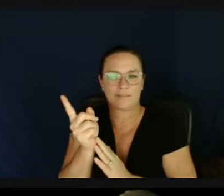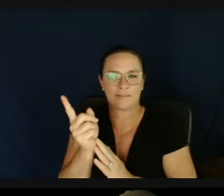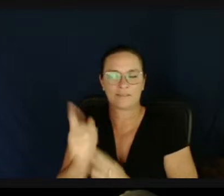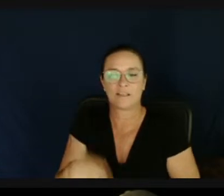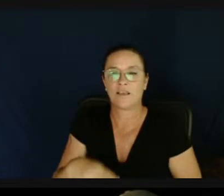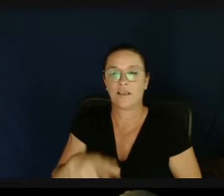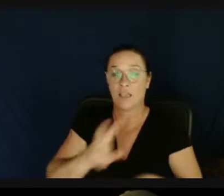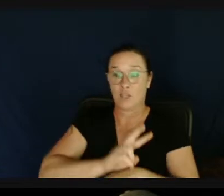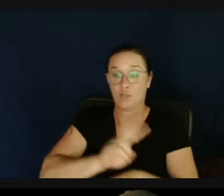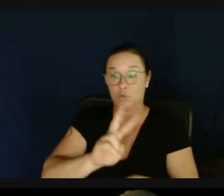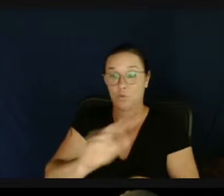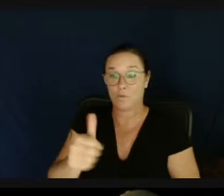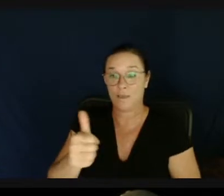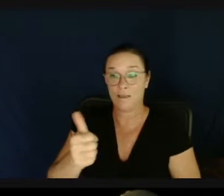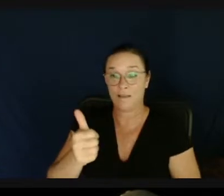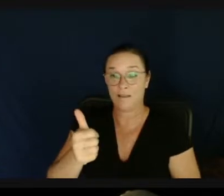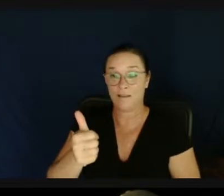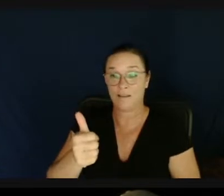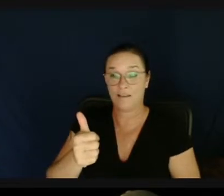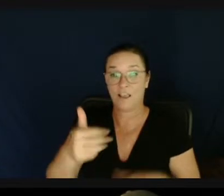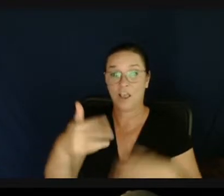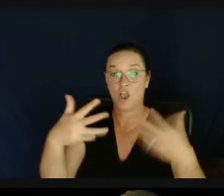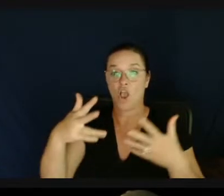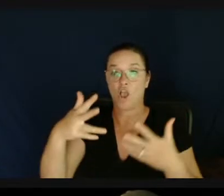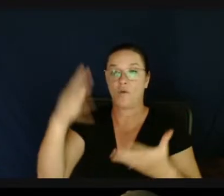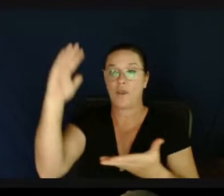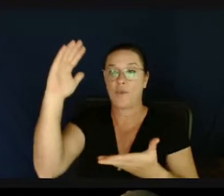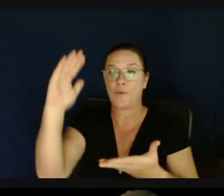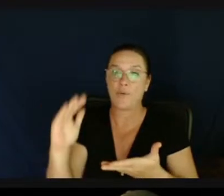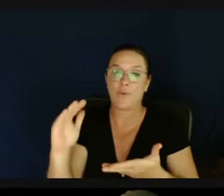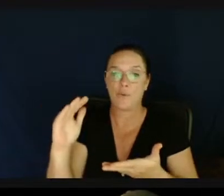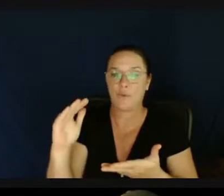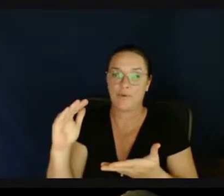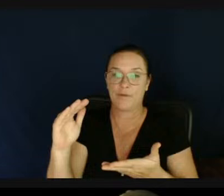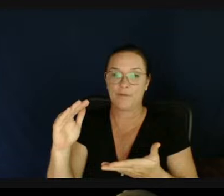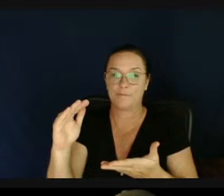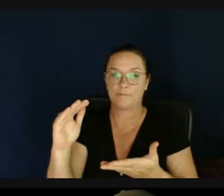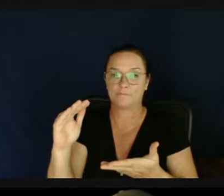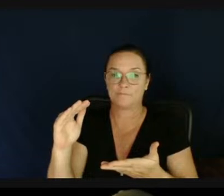By 2:10, it had decreased to heights